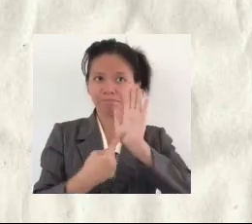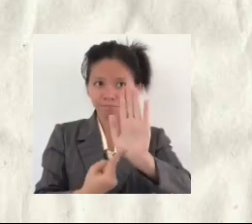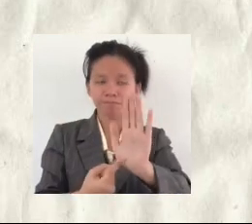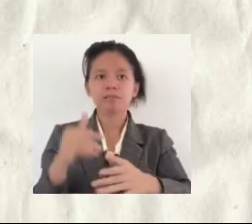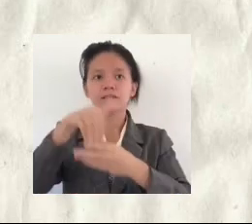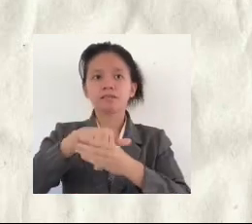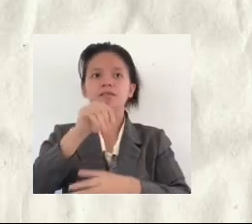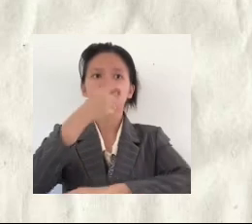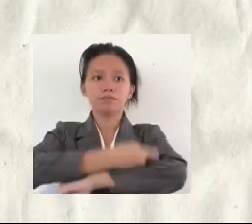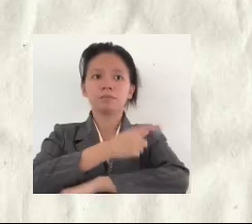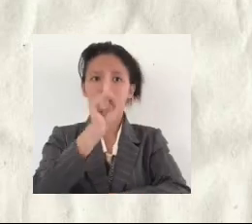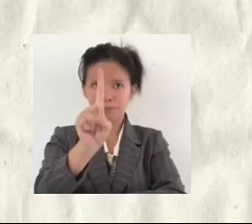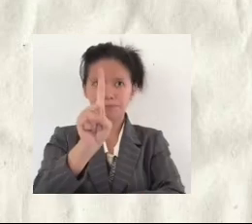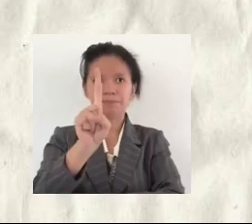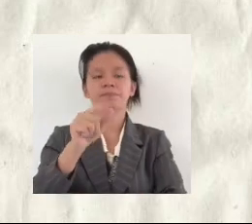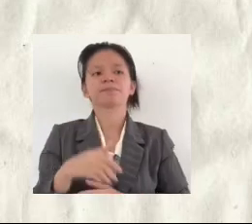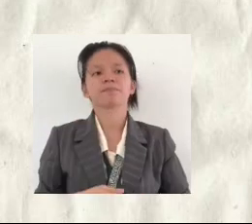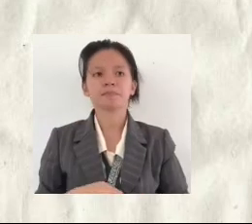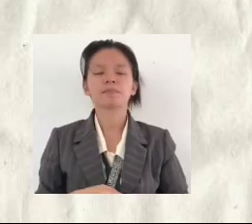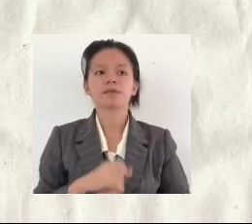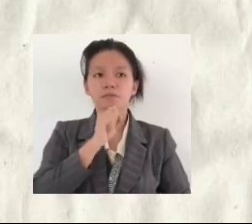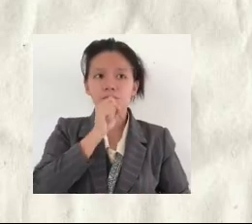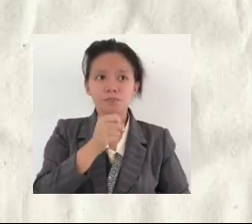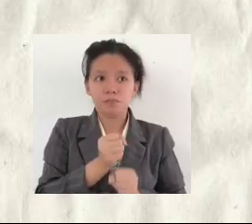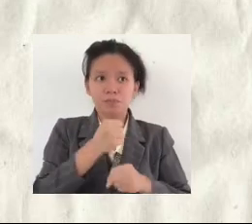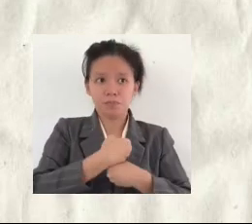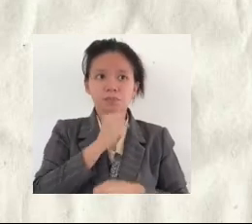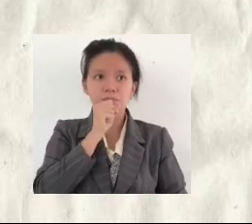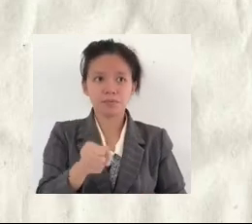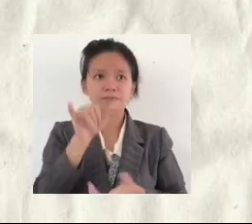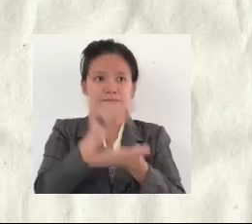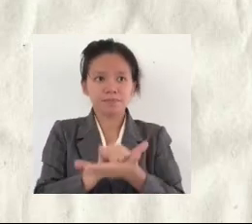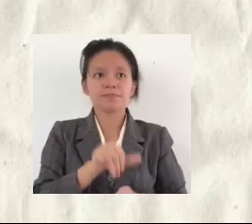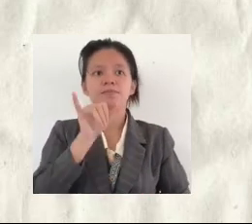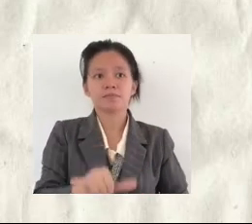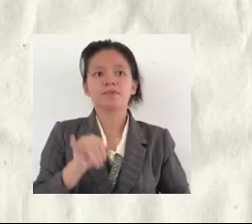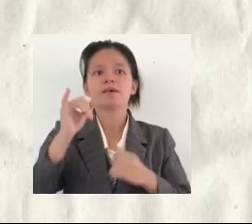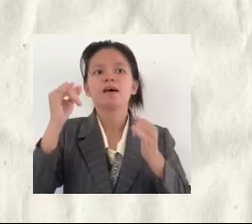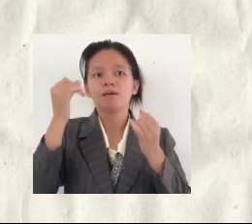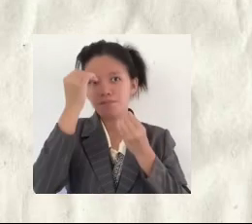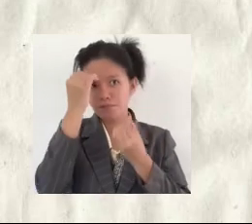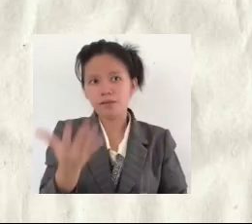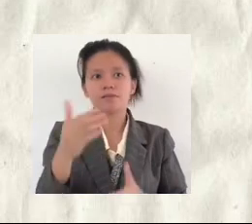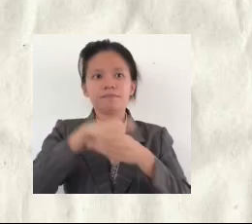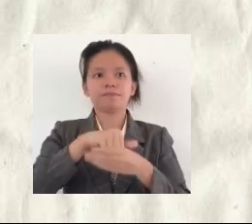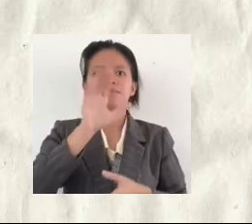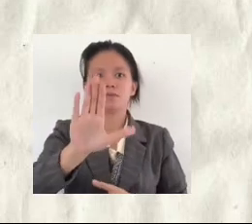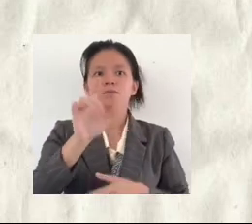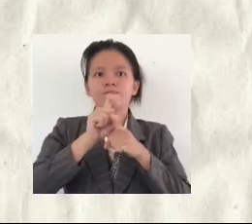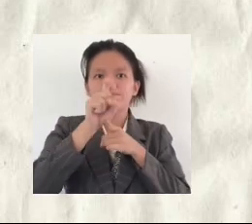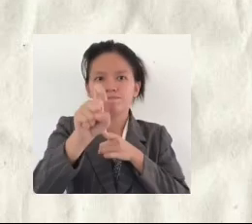and edit your draft to improve clarity, coherence, and fix any errors. 14. The last